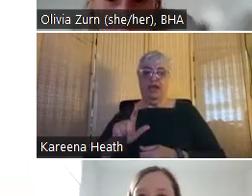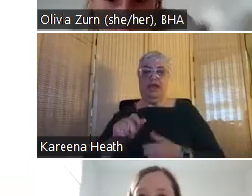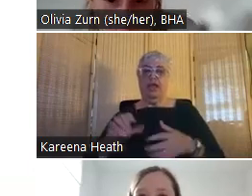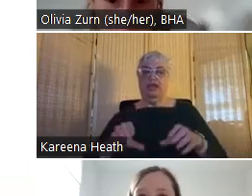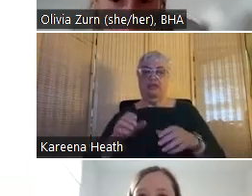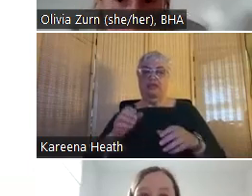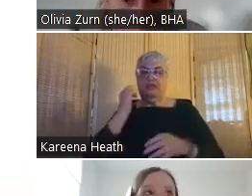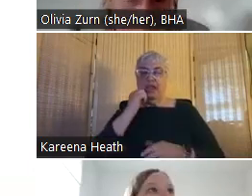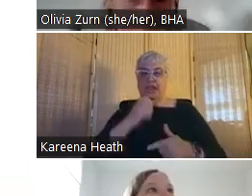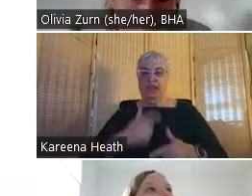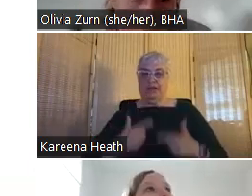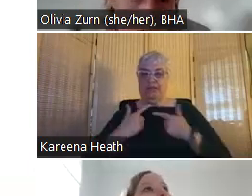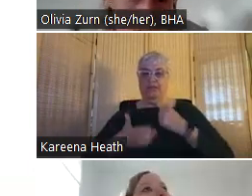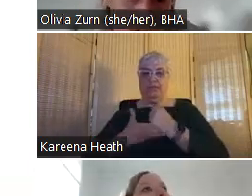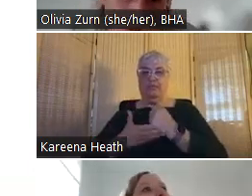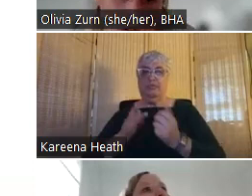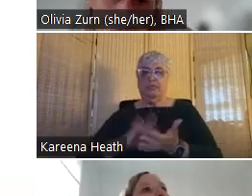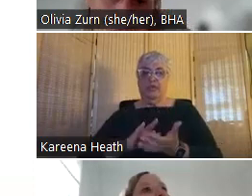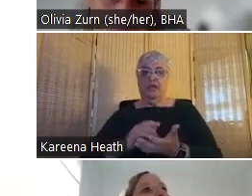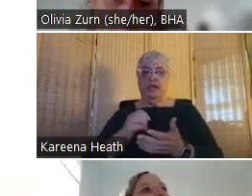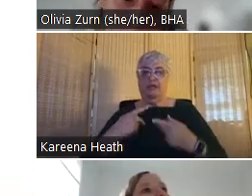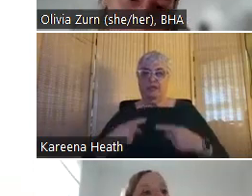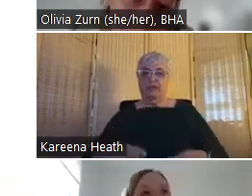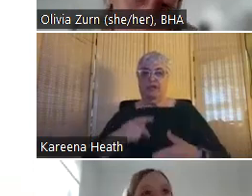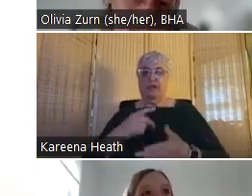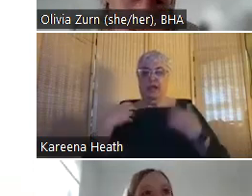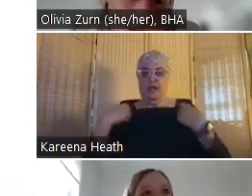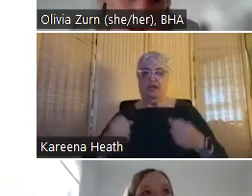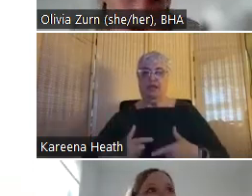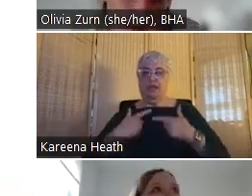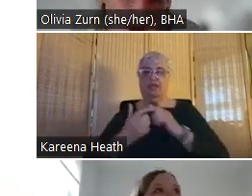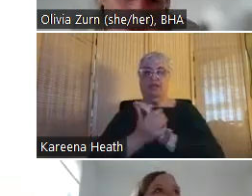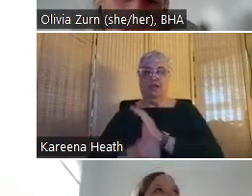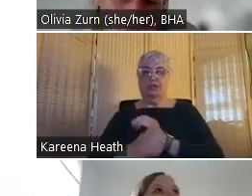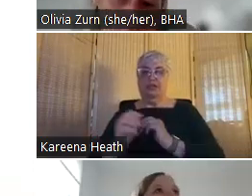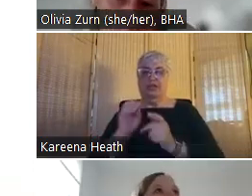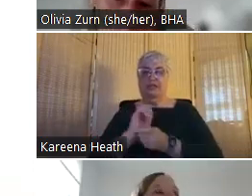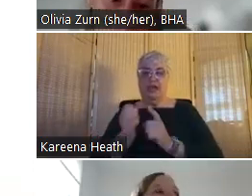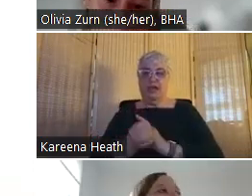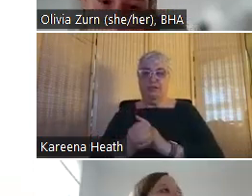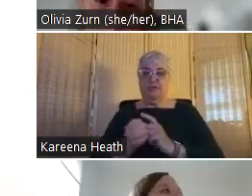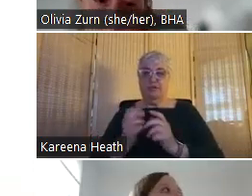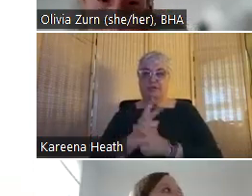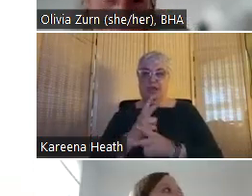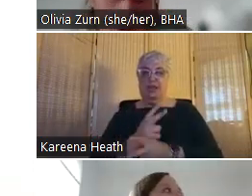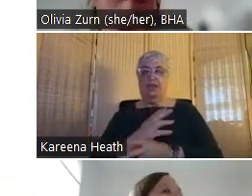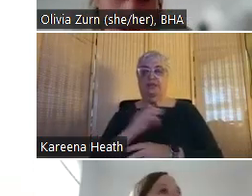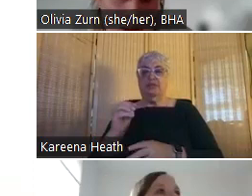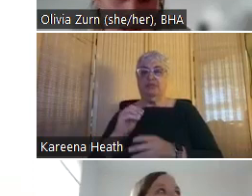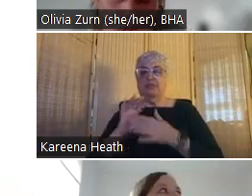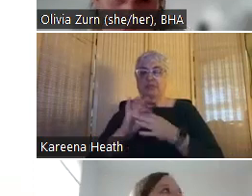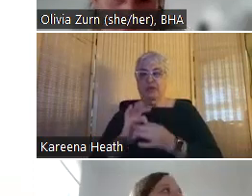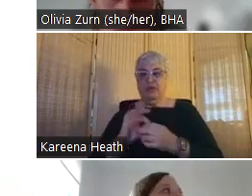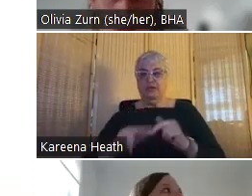living, assistance with medical and physical health needs, life skills, environmental maintenance, relationship building,